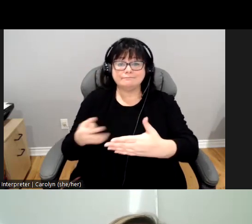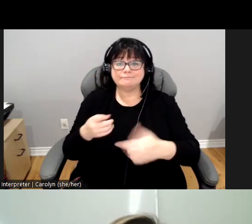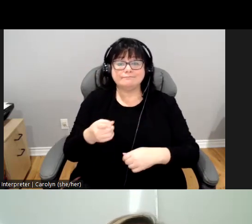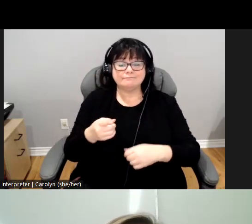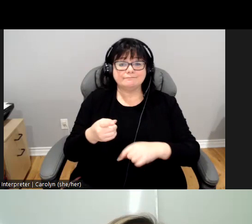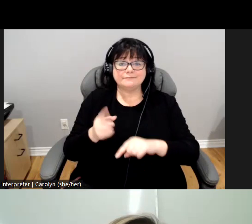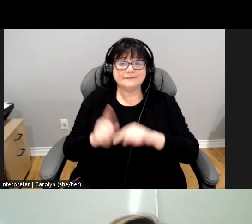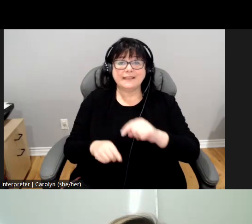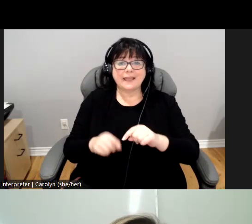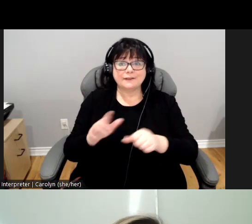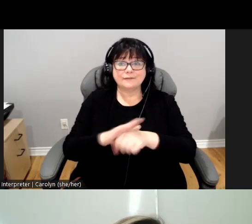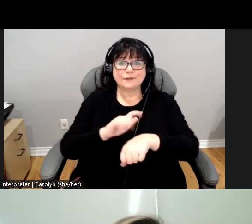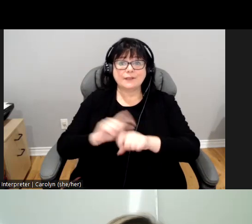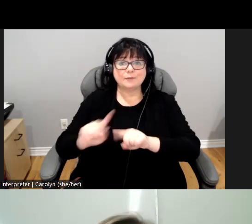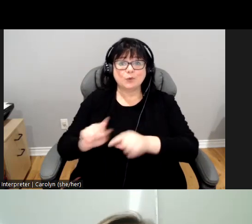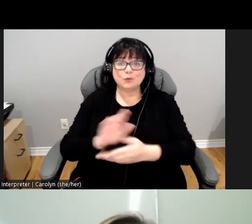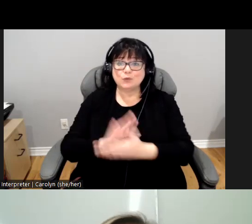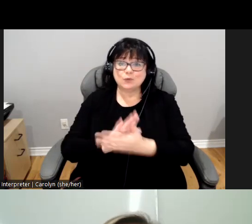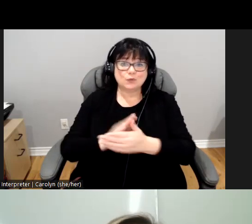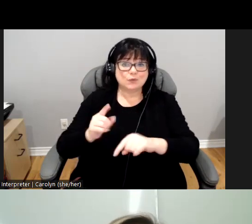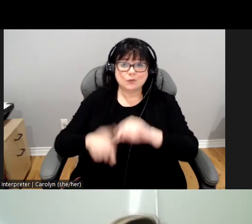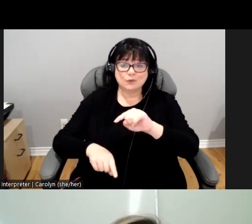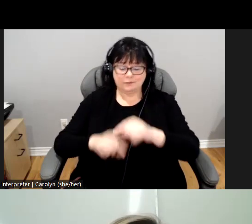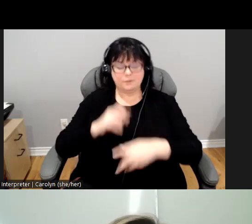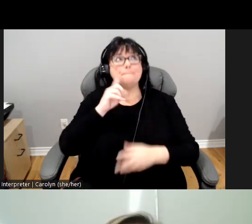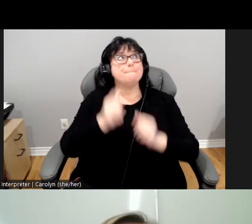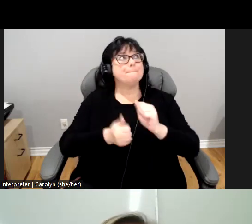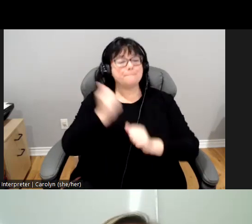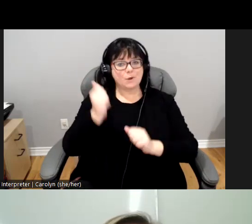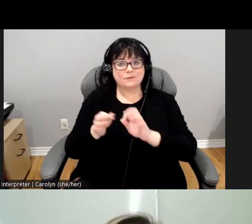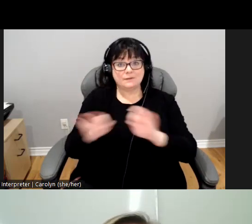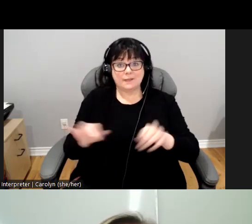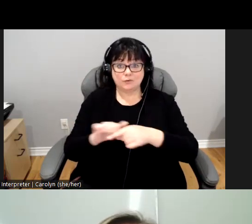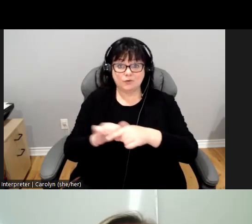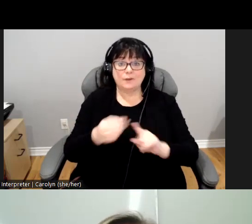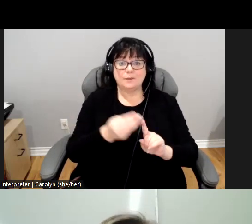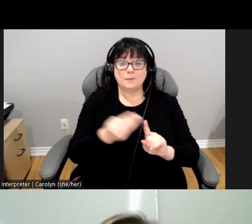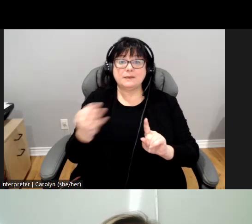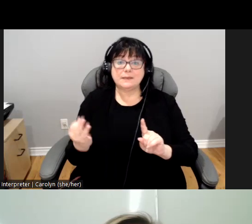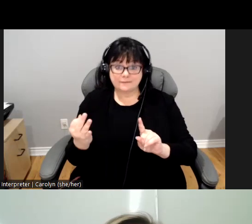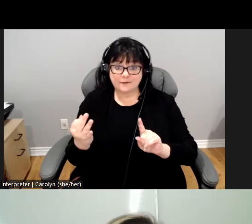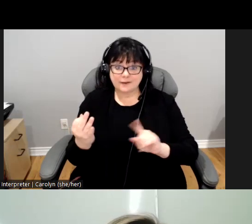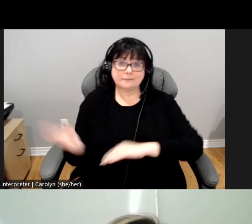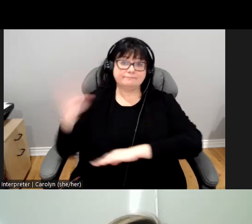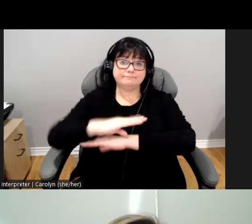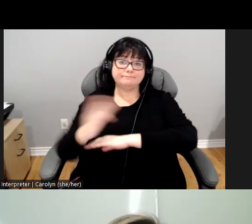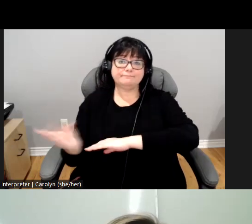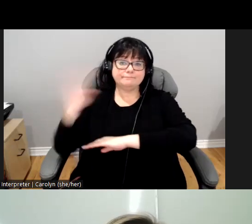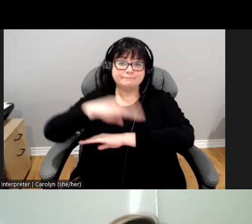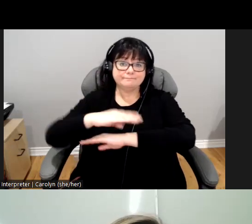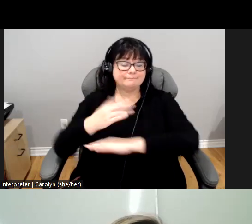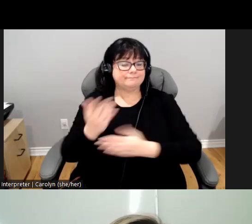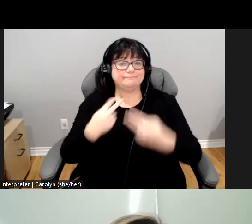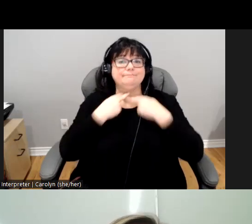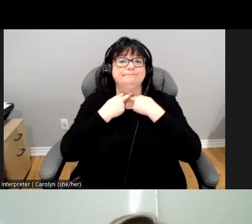So most language training programs run full-time days, Monday to Friday, not all, but most, depending on the